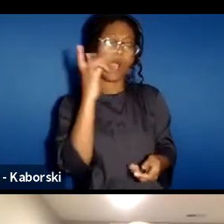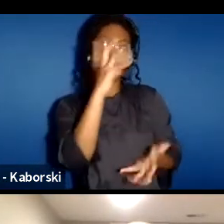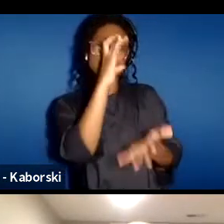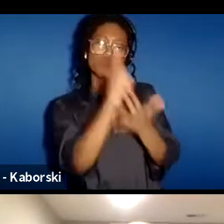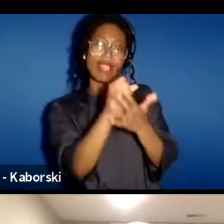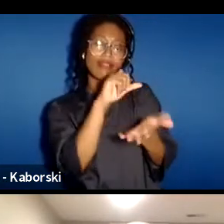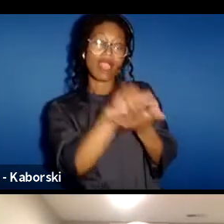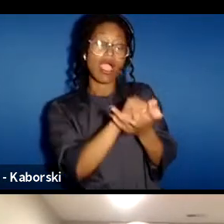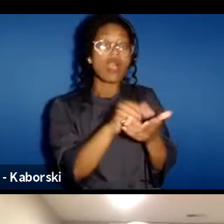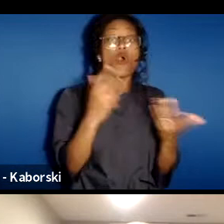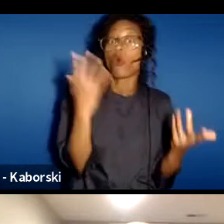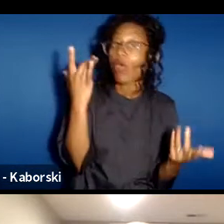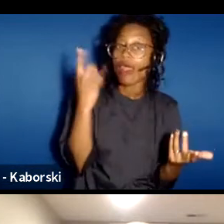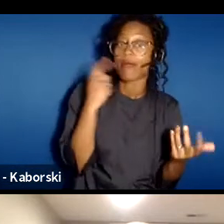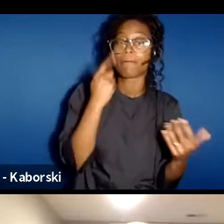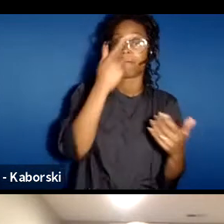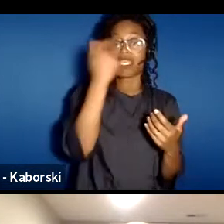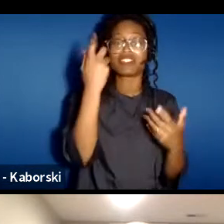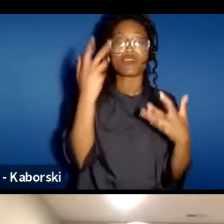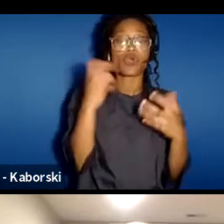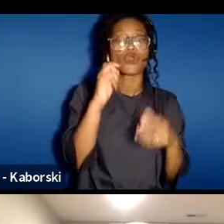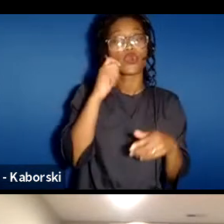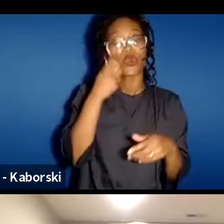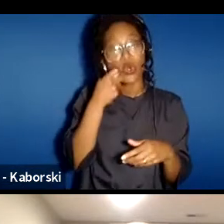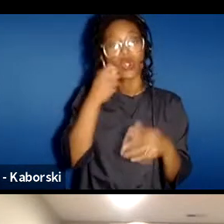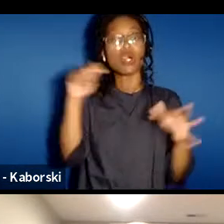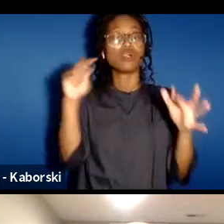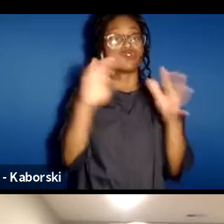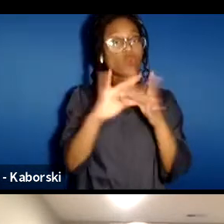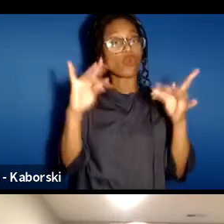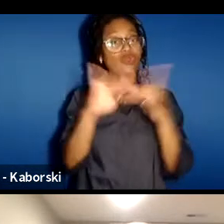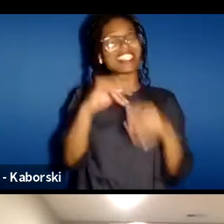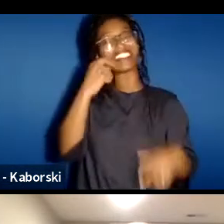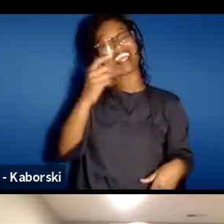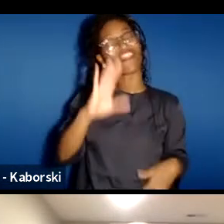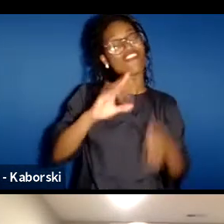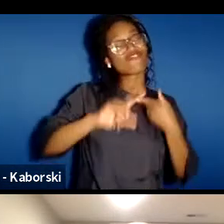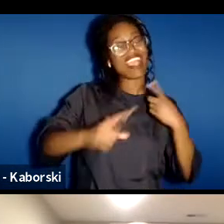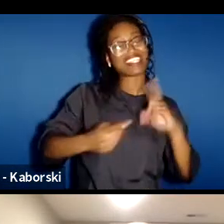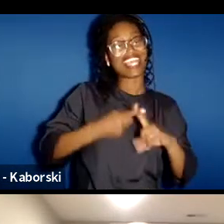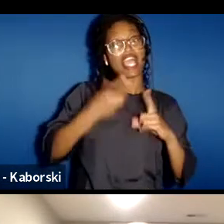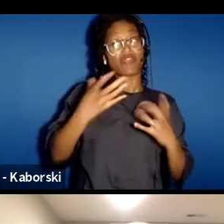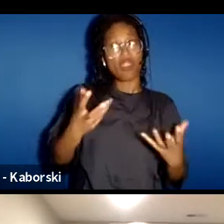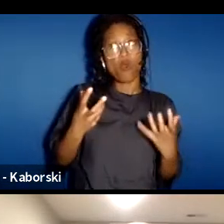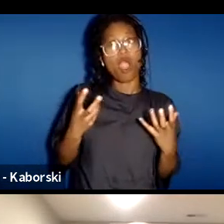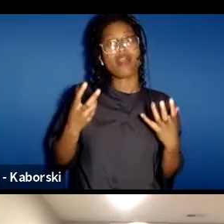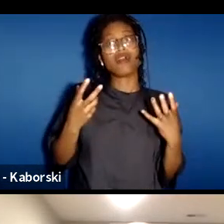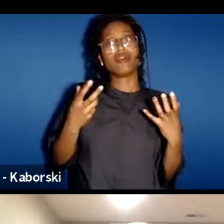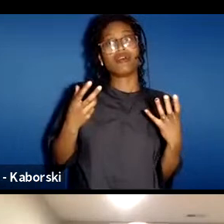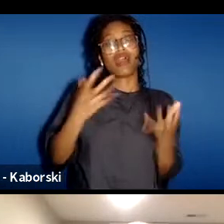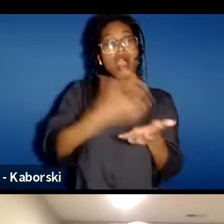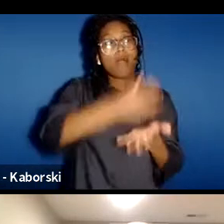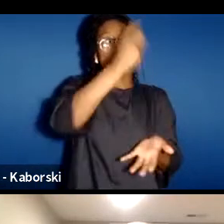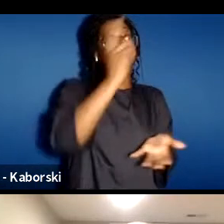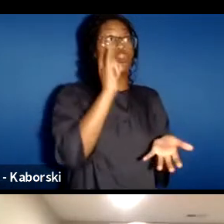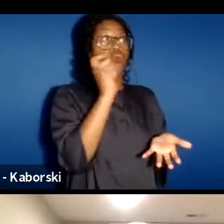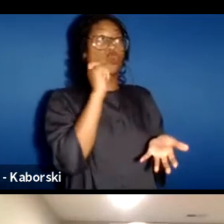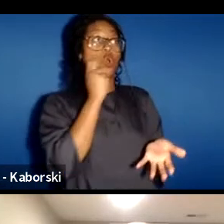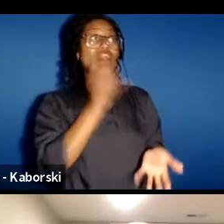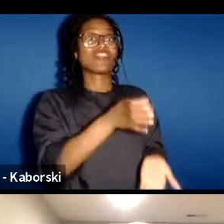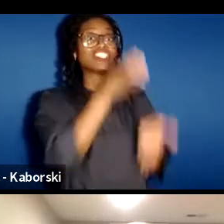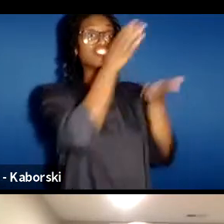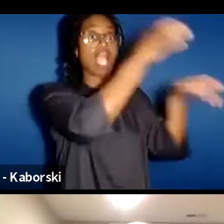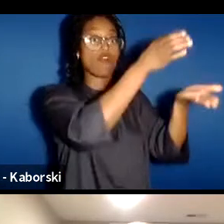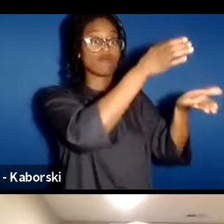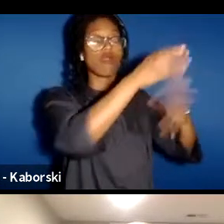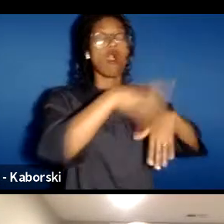down to they want a cool story to tell their friends on their back bar, and they want a bottle that looks cool on their shelf. So, you